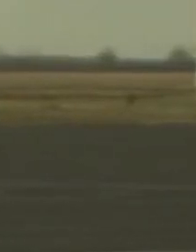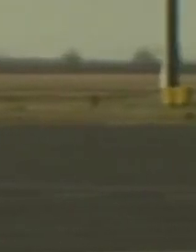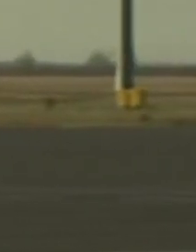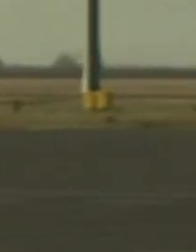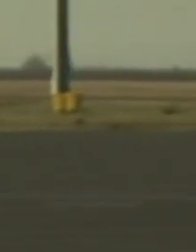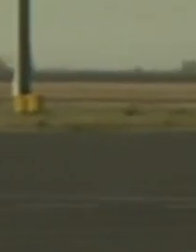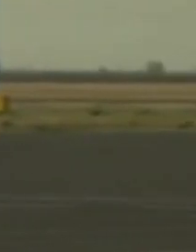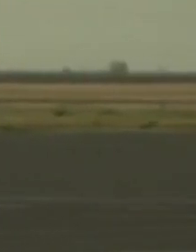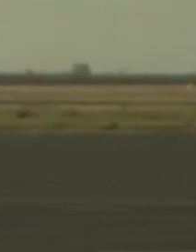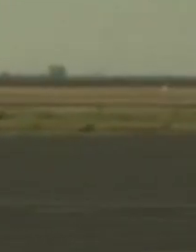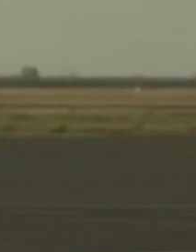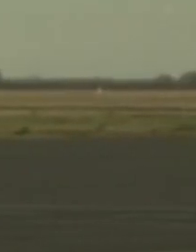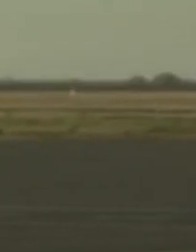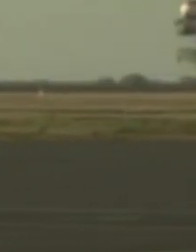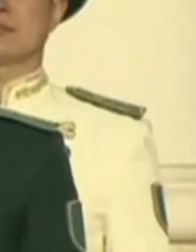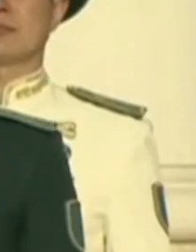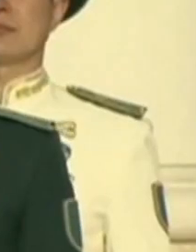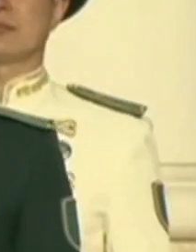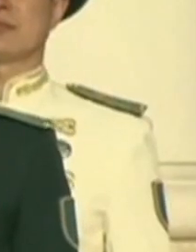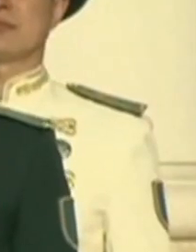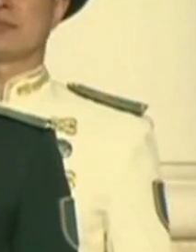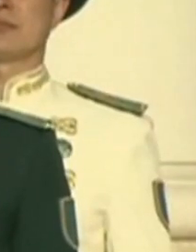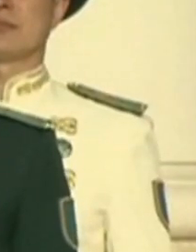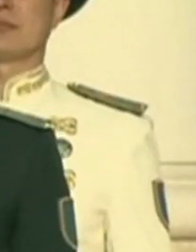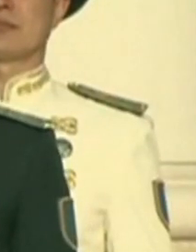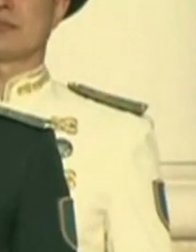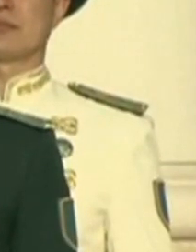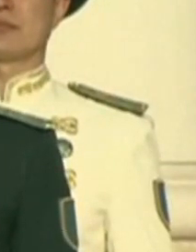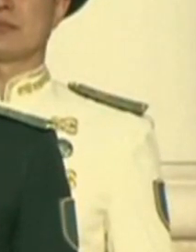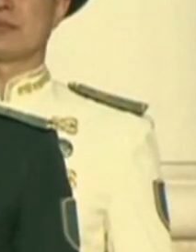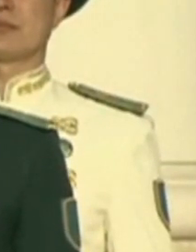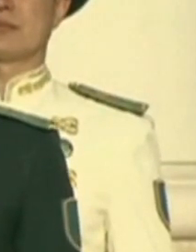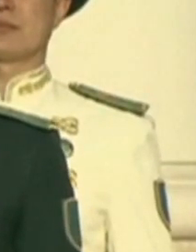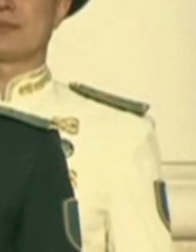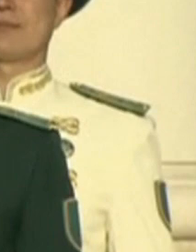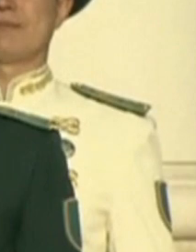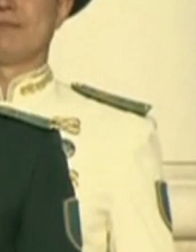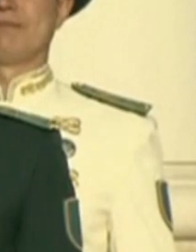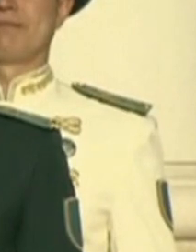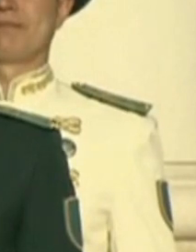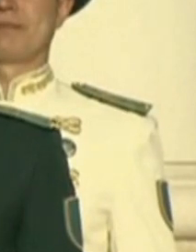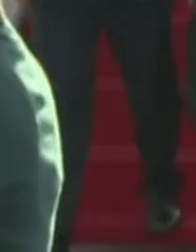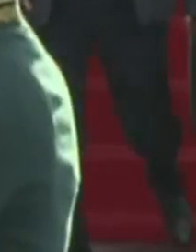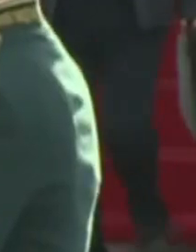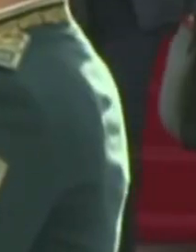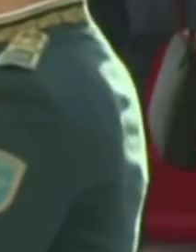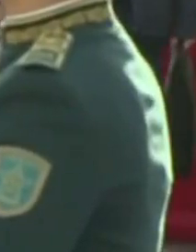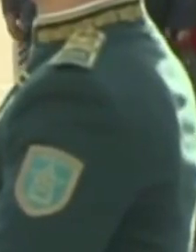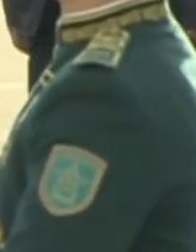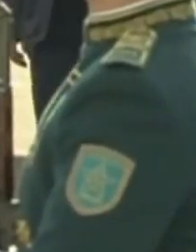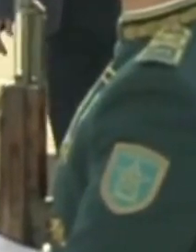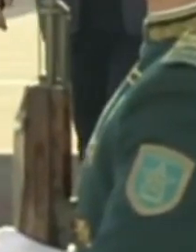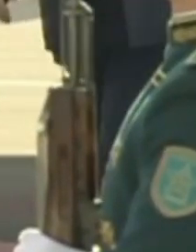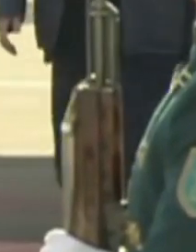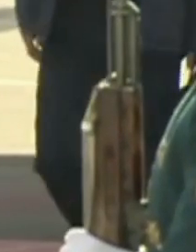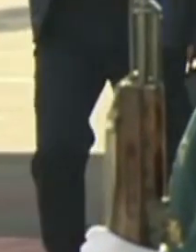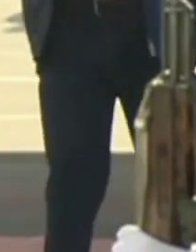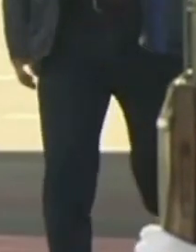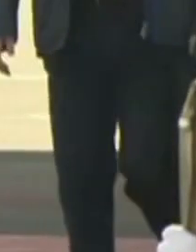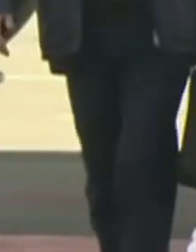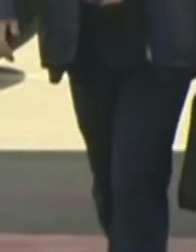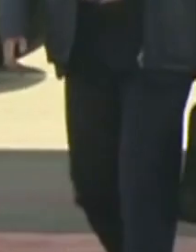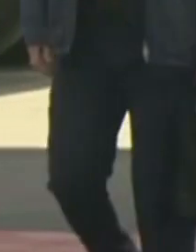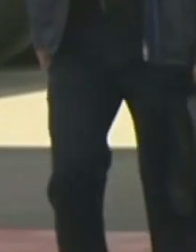As Moscow has been trying to chip away at its international isolation, this is yet another attempt by President